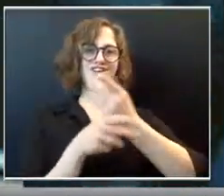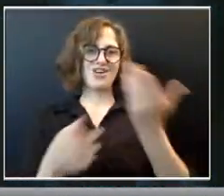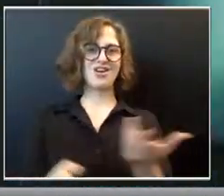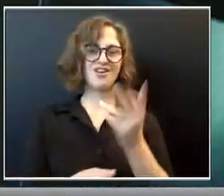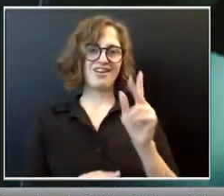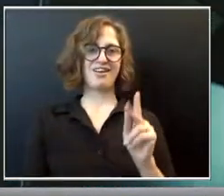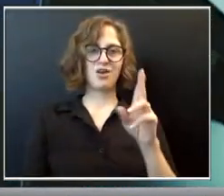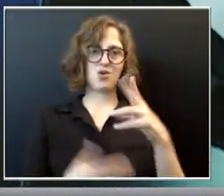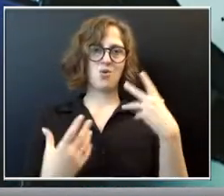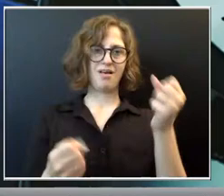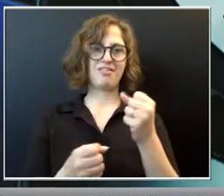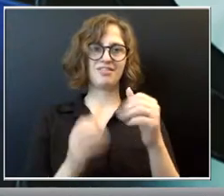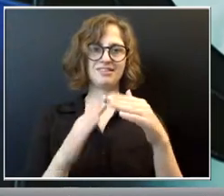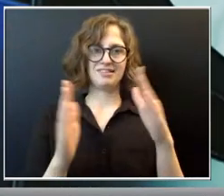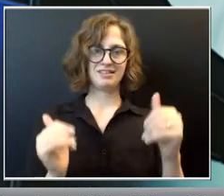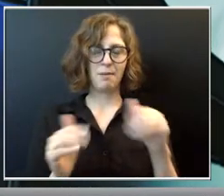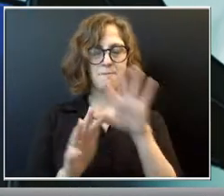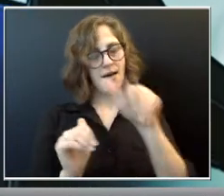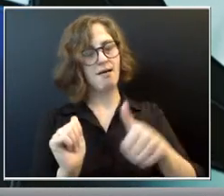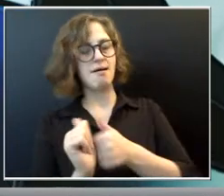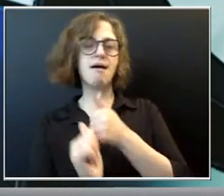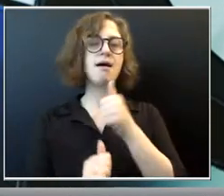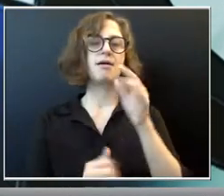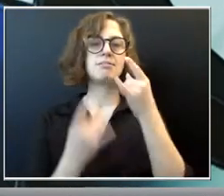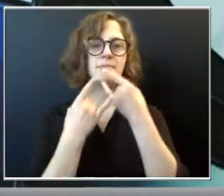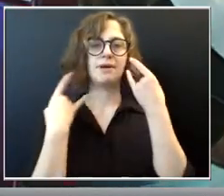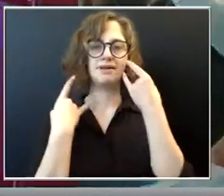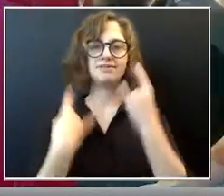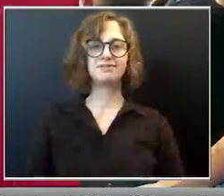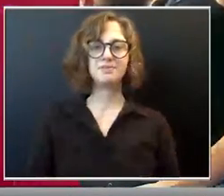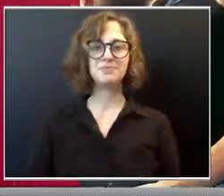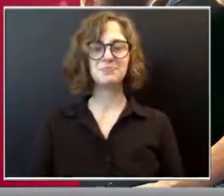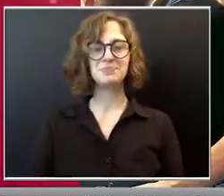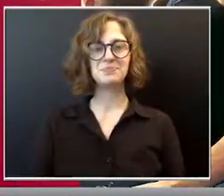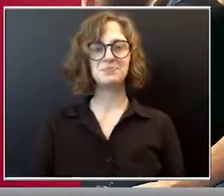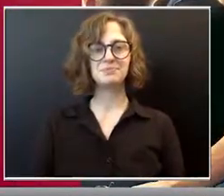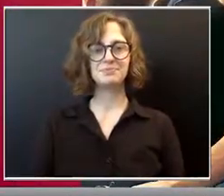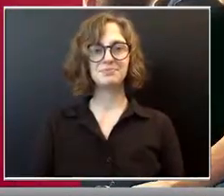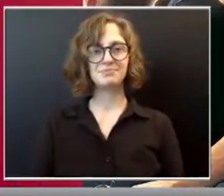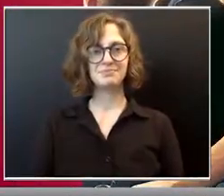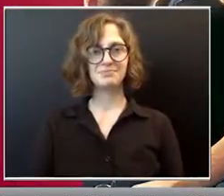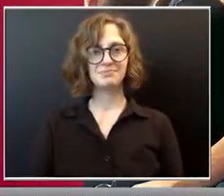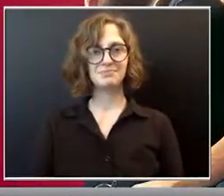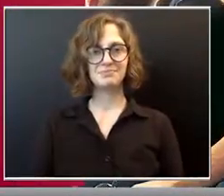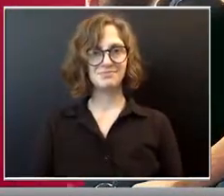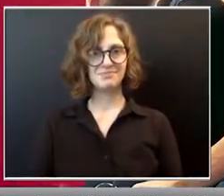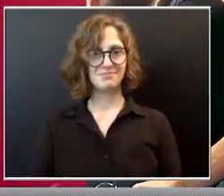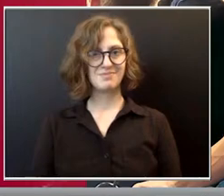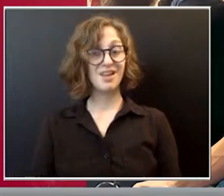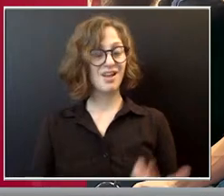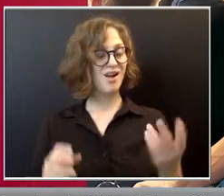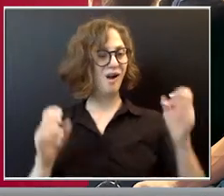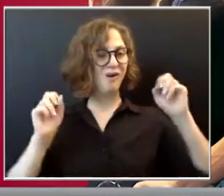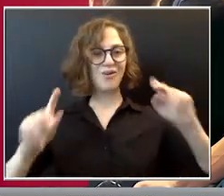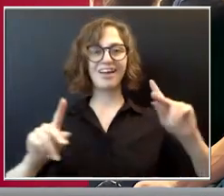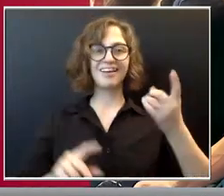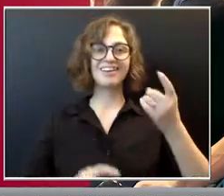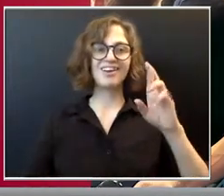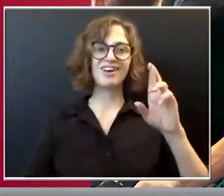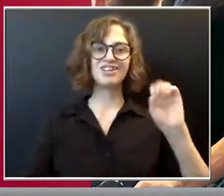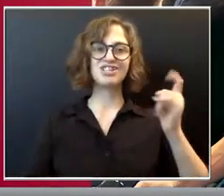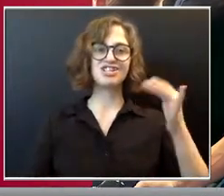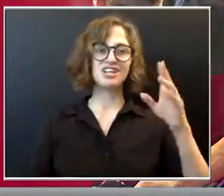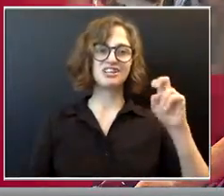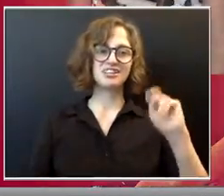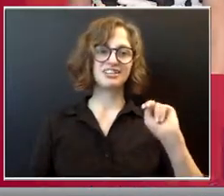go behind the mask. You ready to do this, Dr. Sheldon? We're going behind the mask with you and your